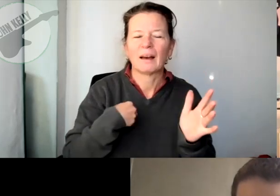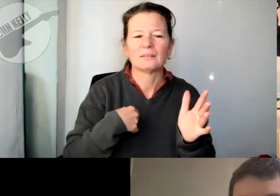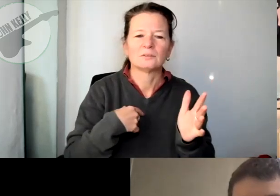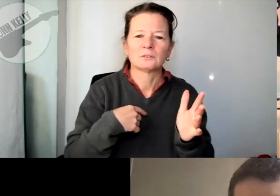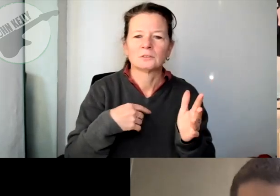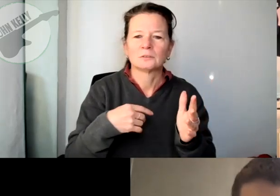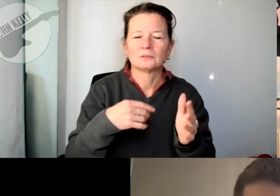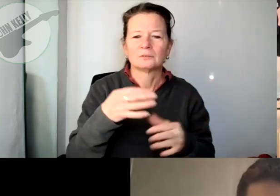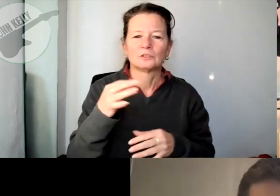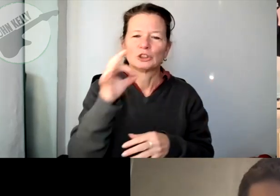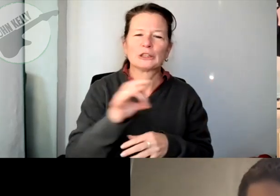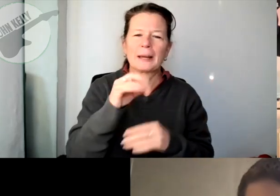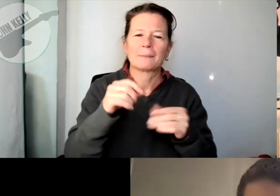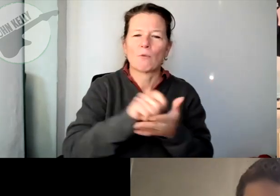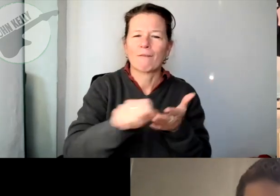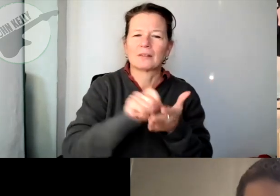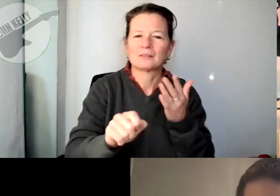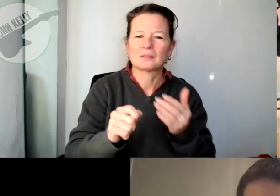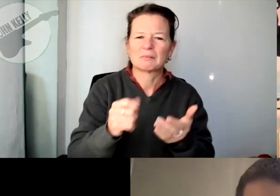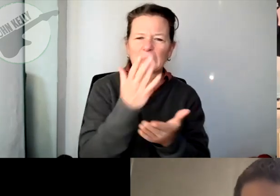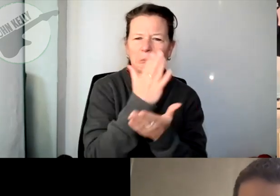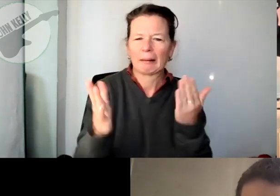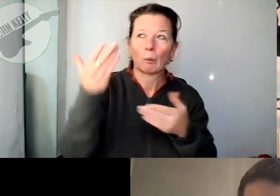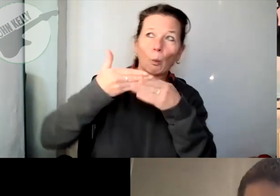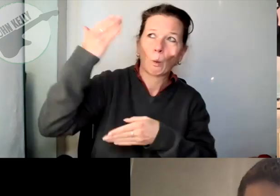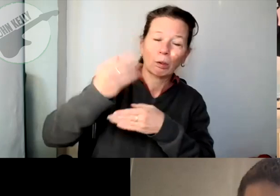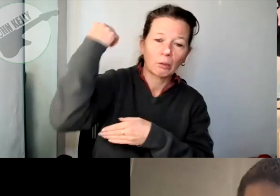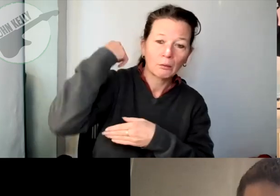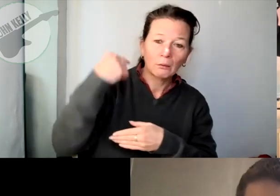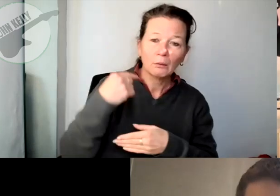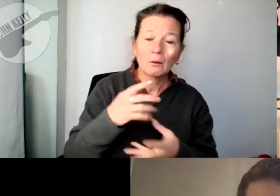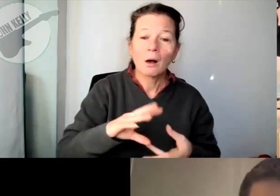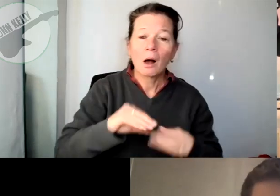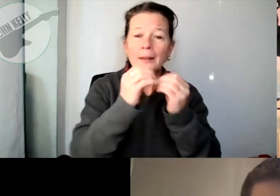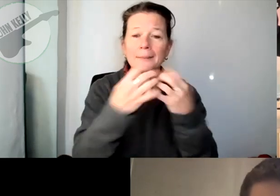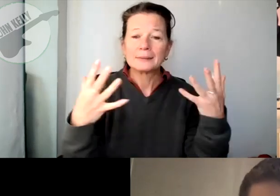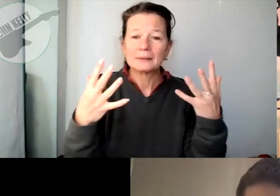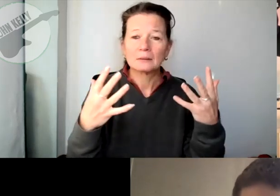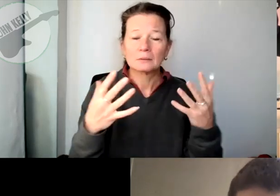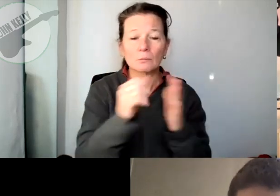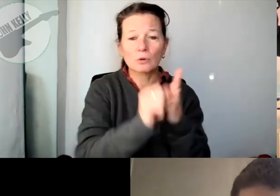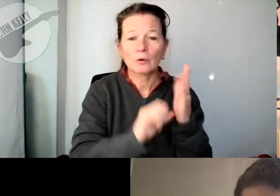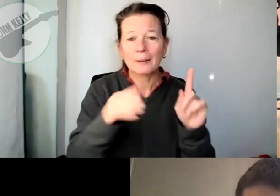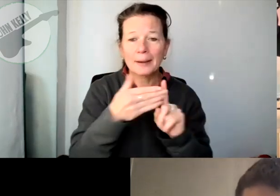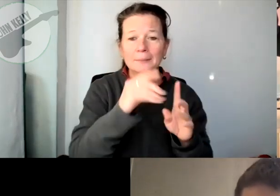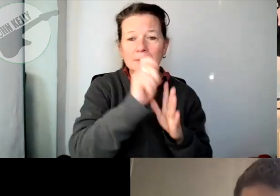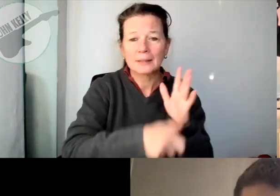of blank concrete wall behind me. Unlimited is a commissioning program for disabled